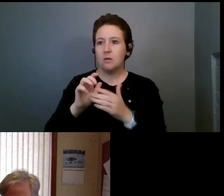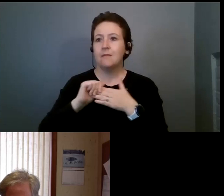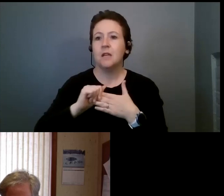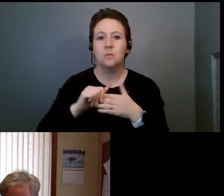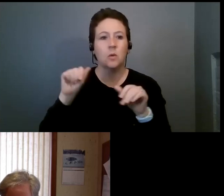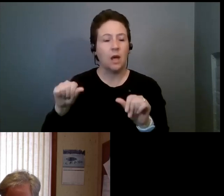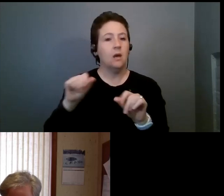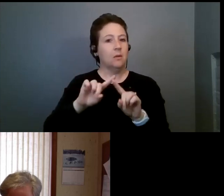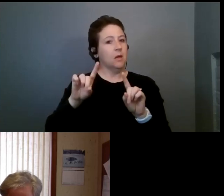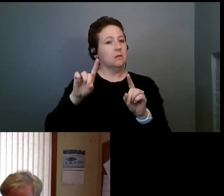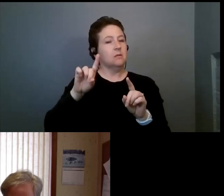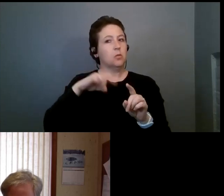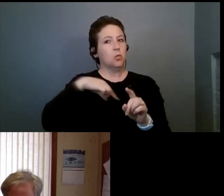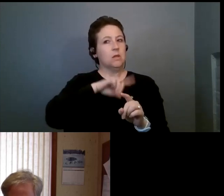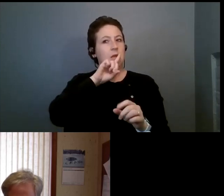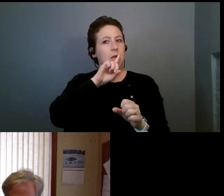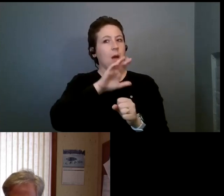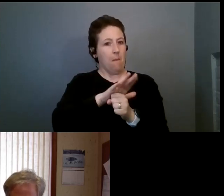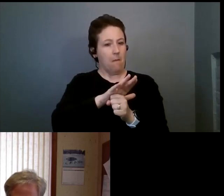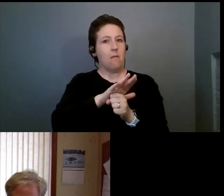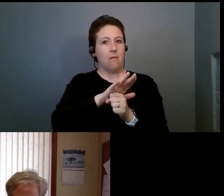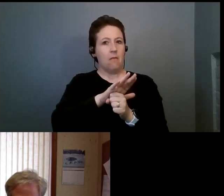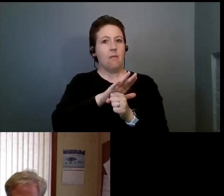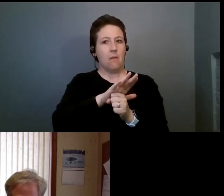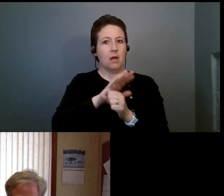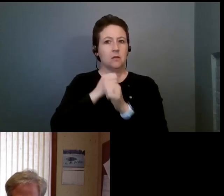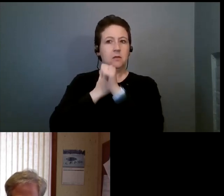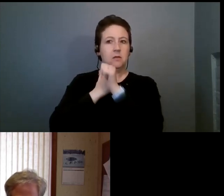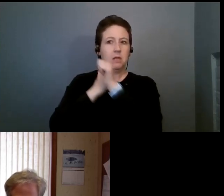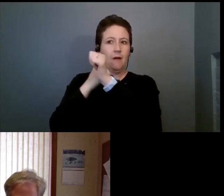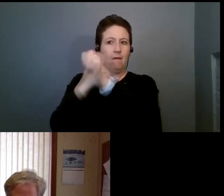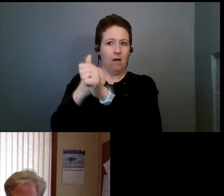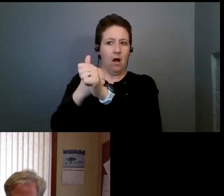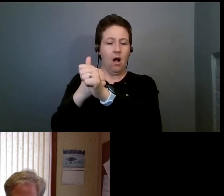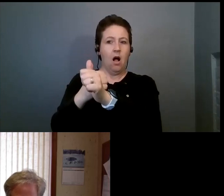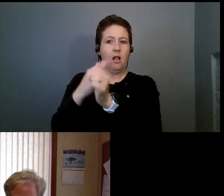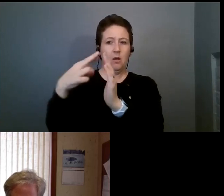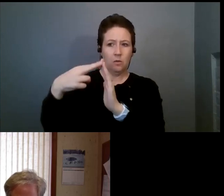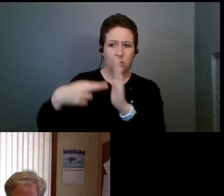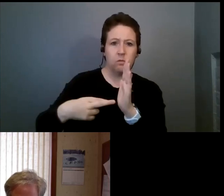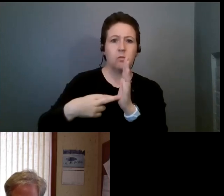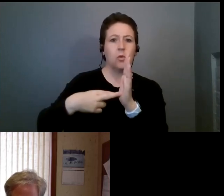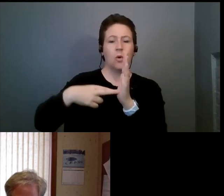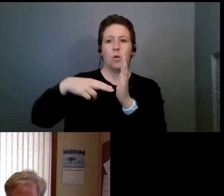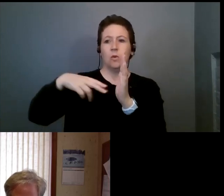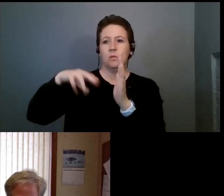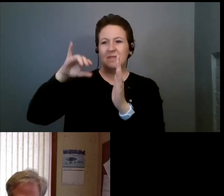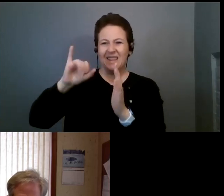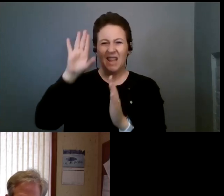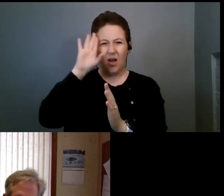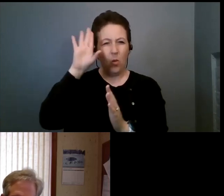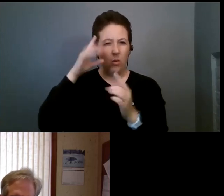But we believe our commitment to achieving compliance and support for our measures is the key to our success going